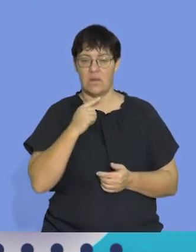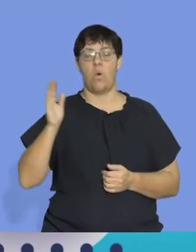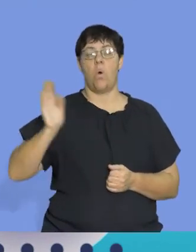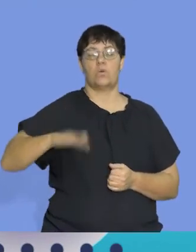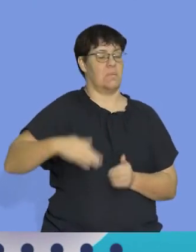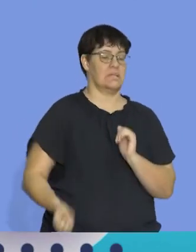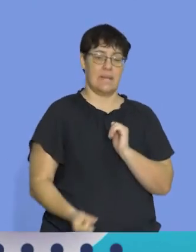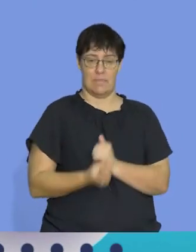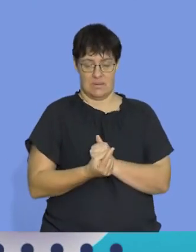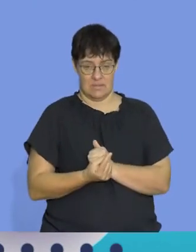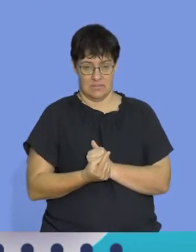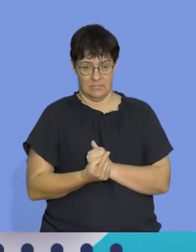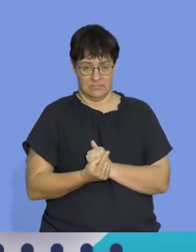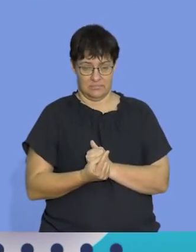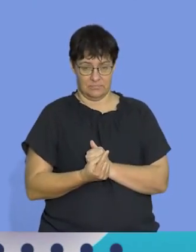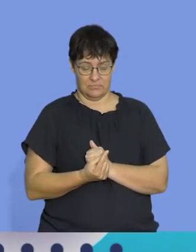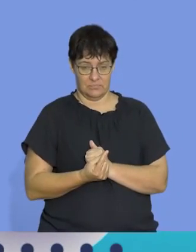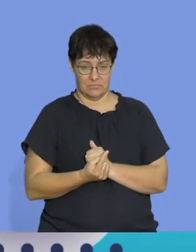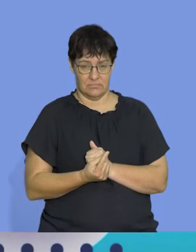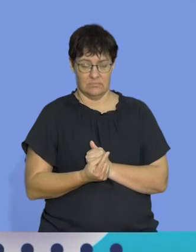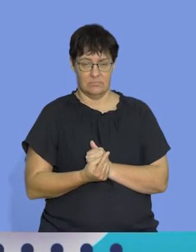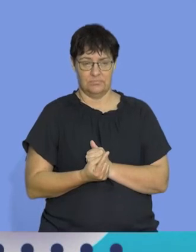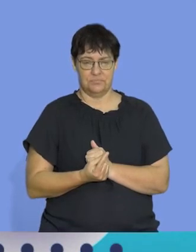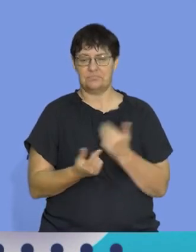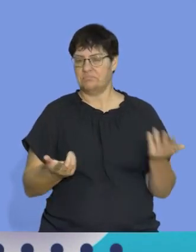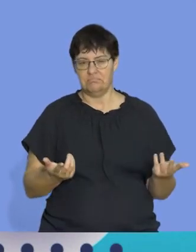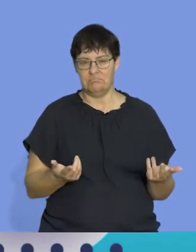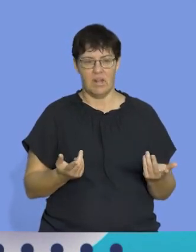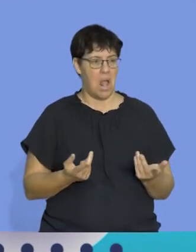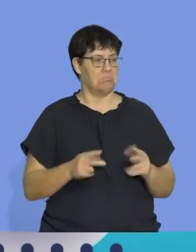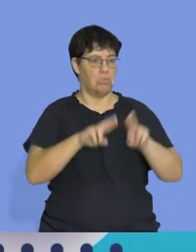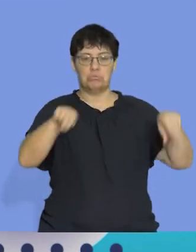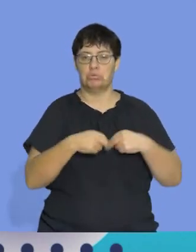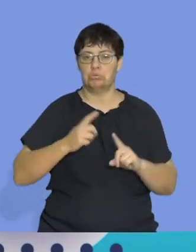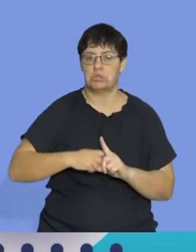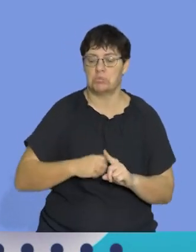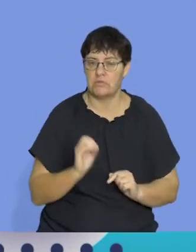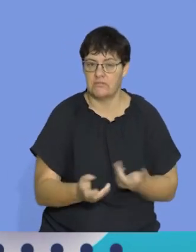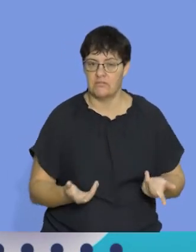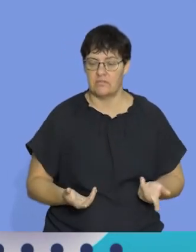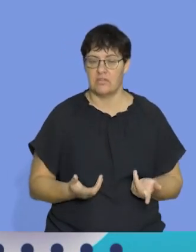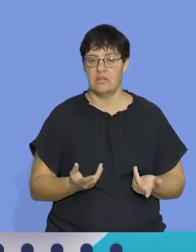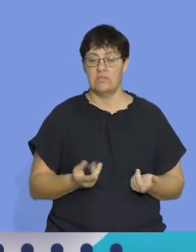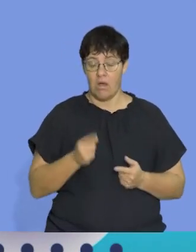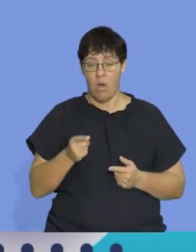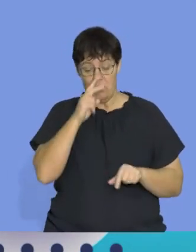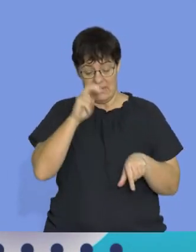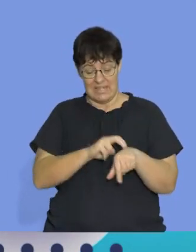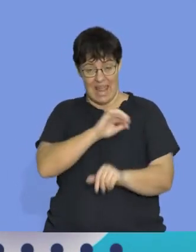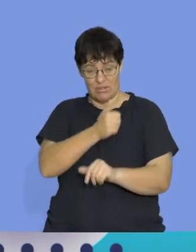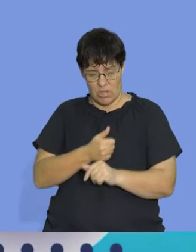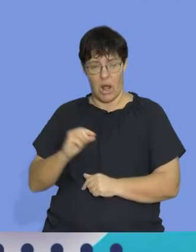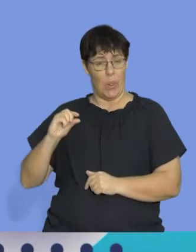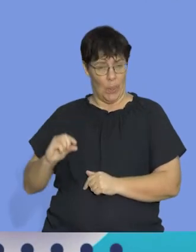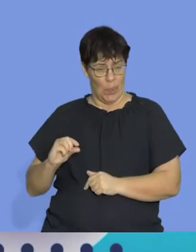spontaneous. So this reaction will actually occur, at room temperature. So if the amount of energy that it requires is very low,